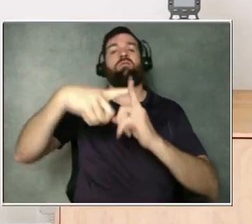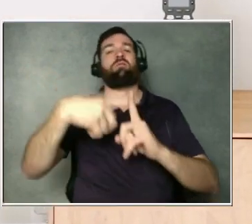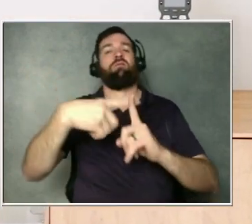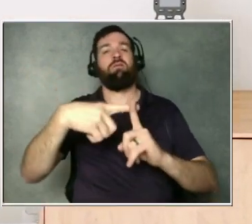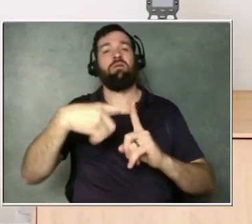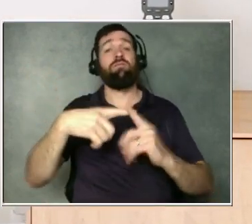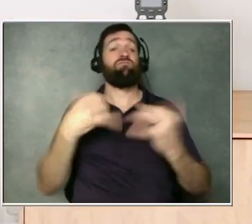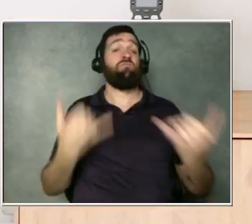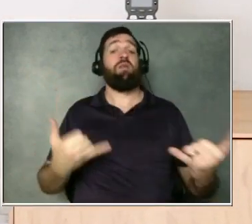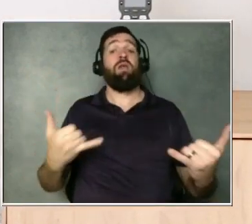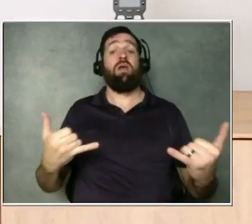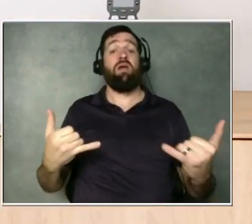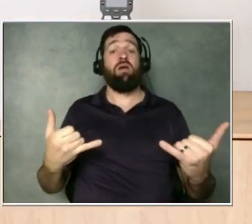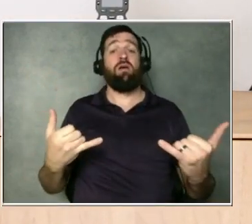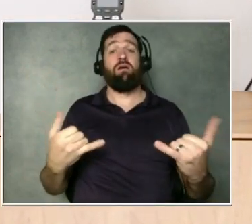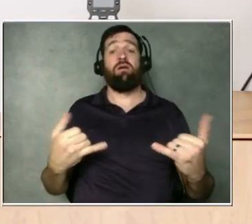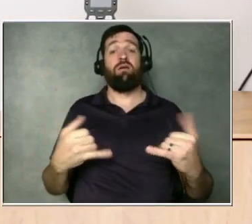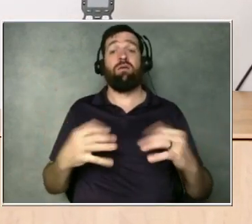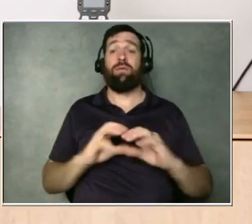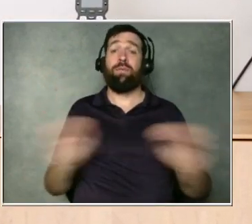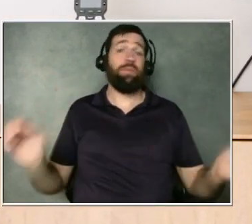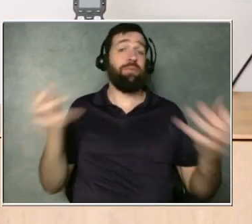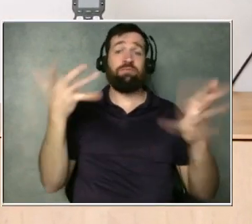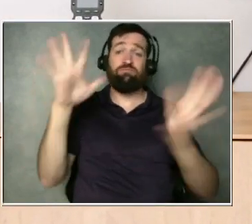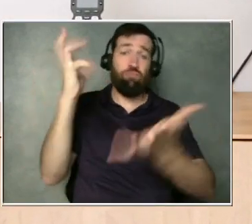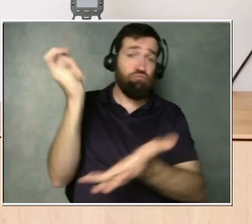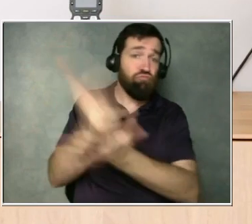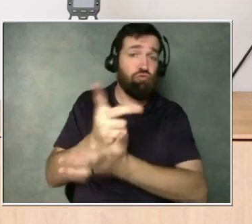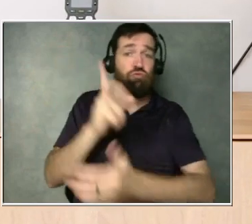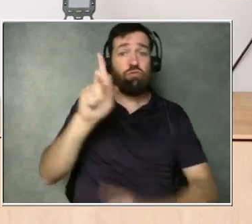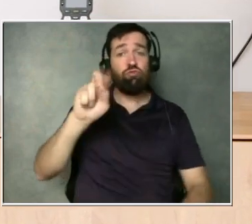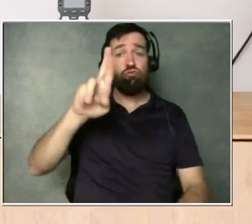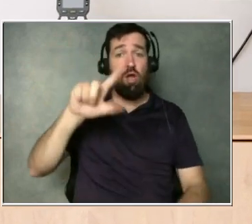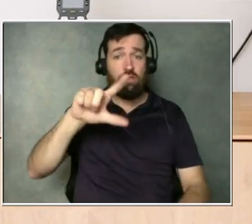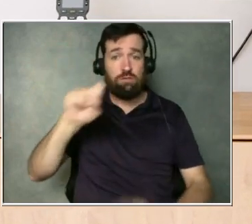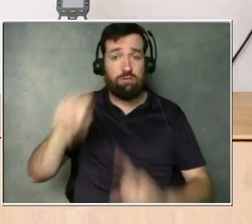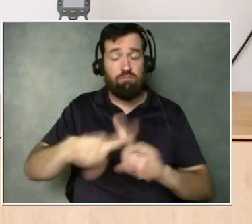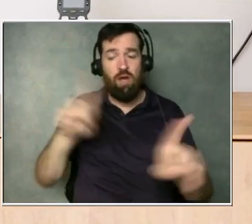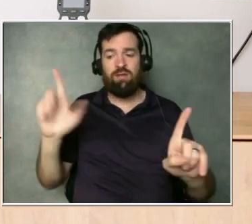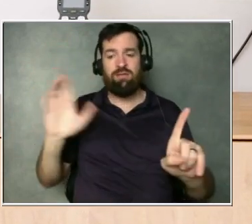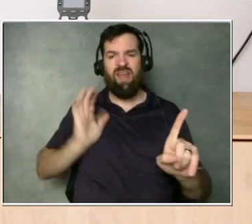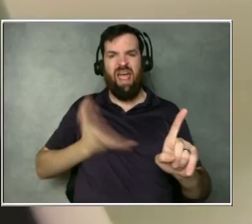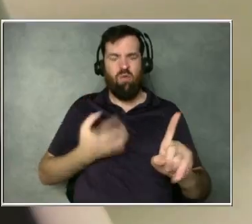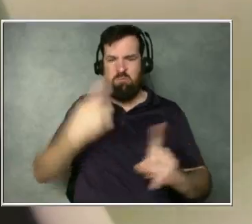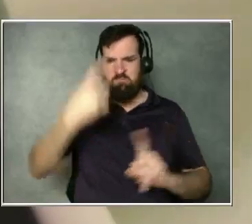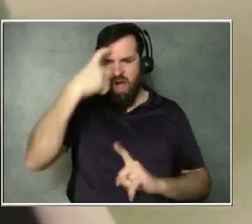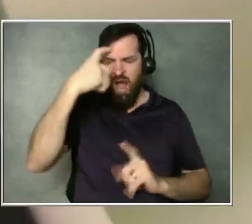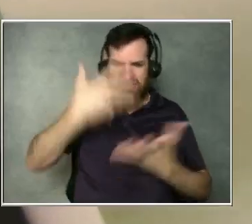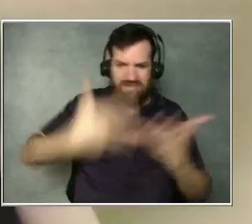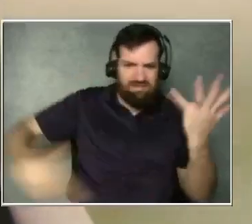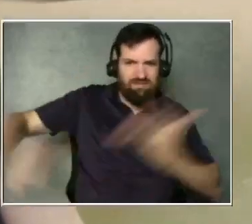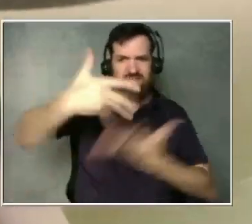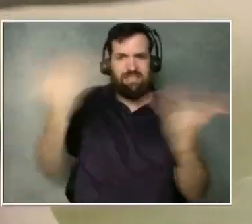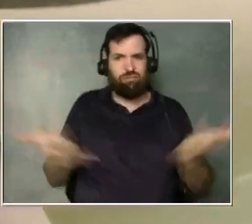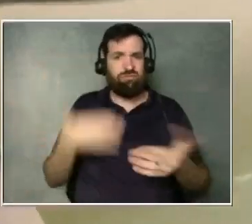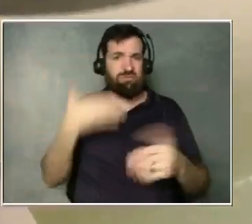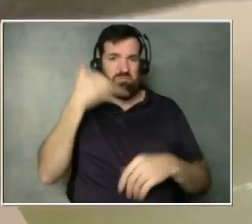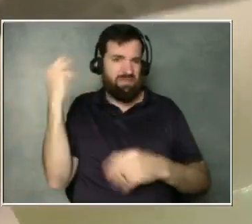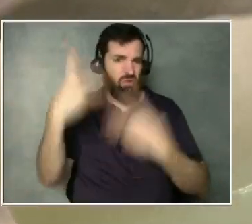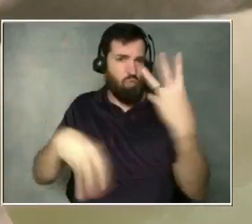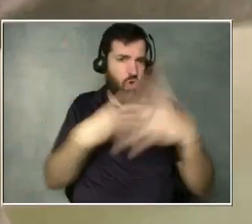there are no approved drugs, but we have the best minds in the world working towards that. And then ensuring that you're doing